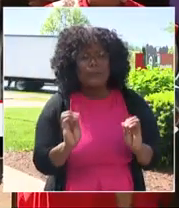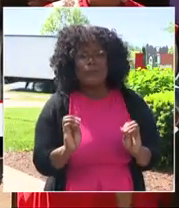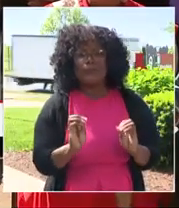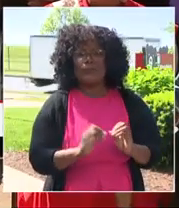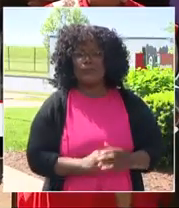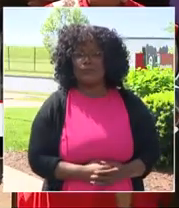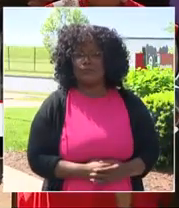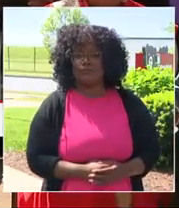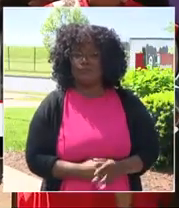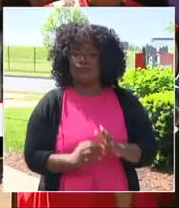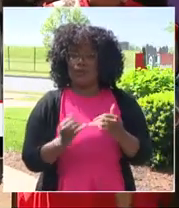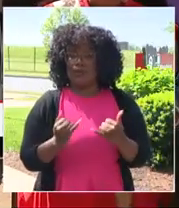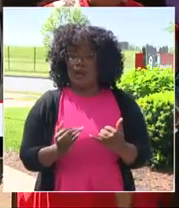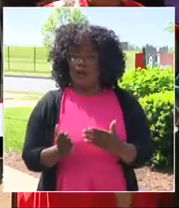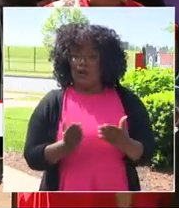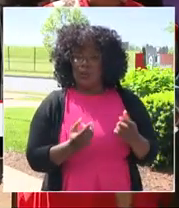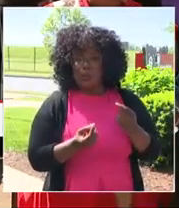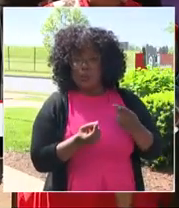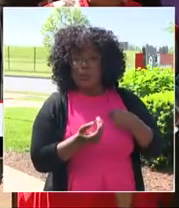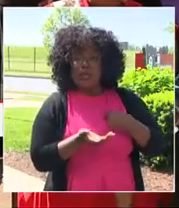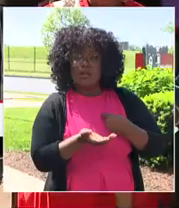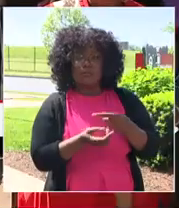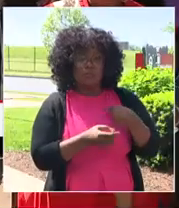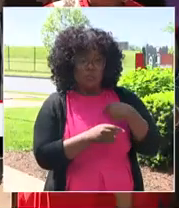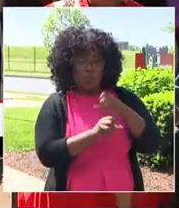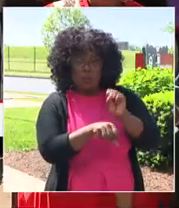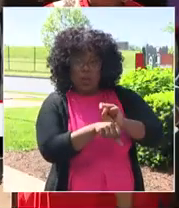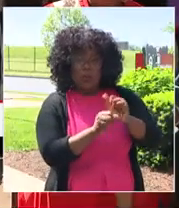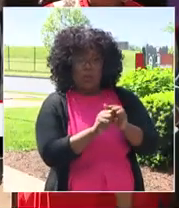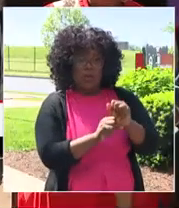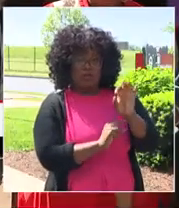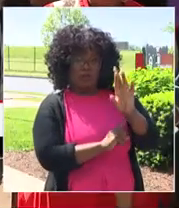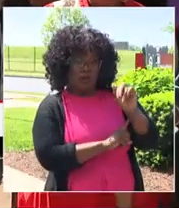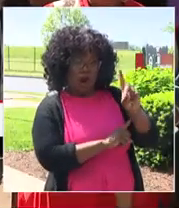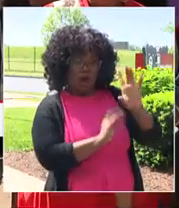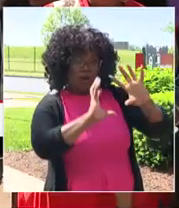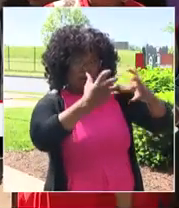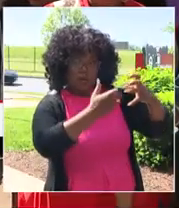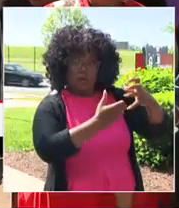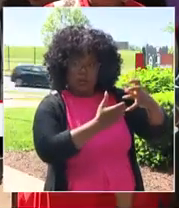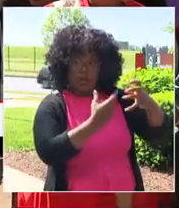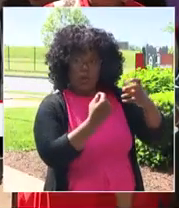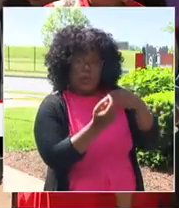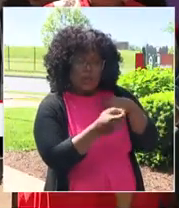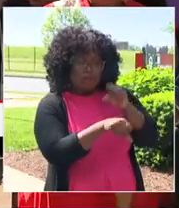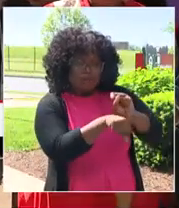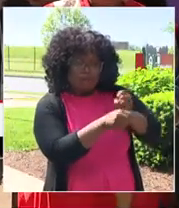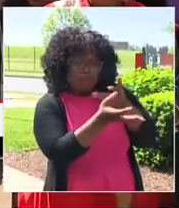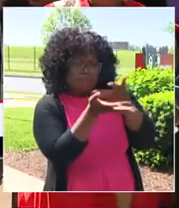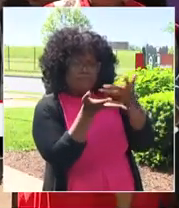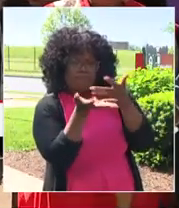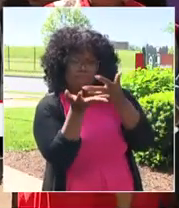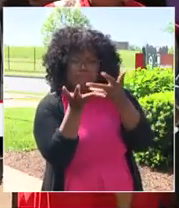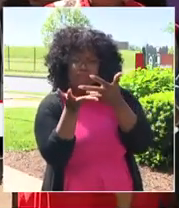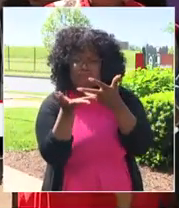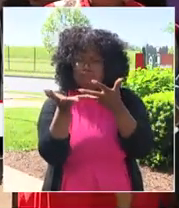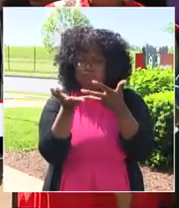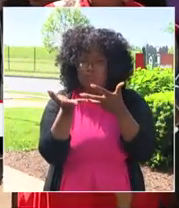control unit. Our law enforcement partners in the IG's office prosecute providers who